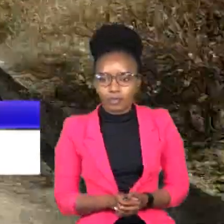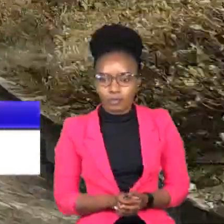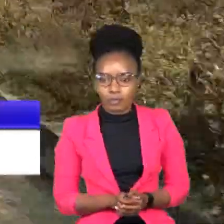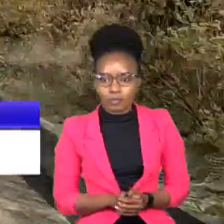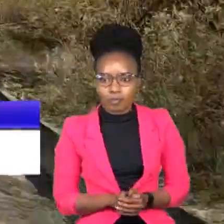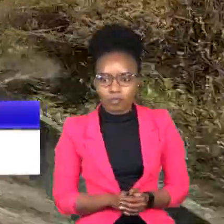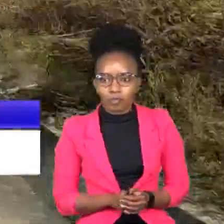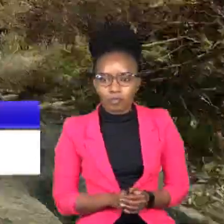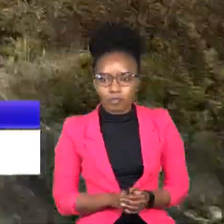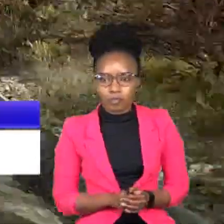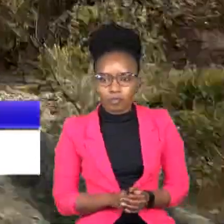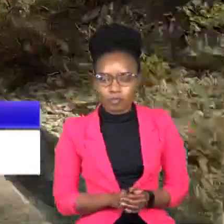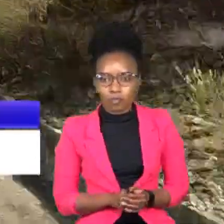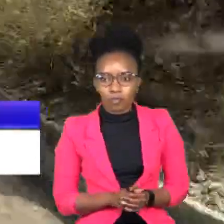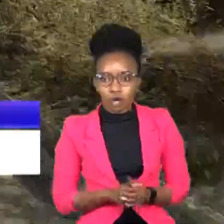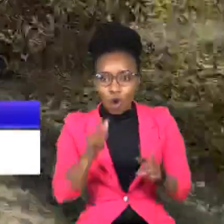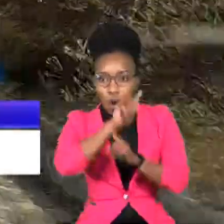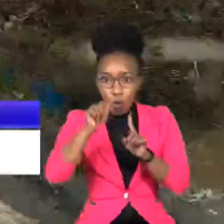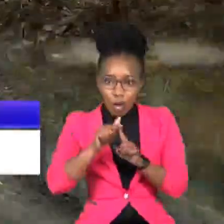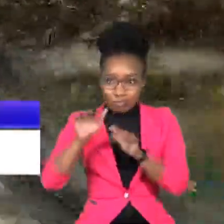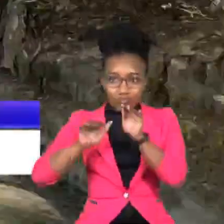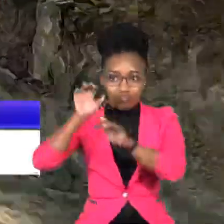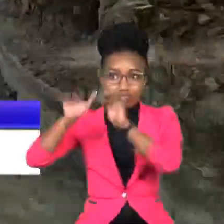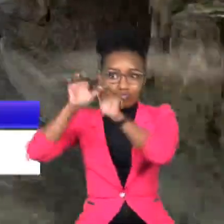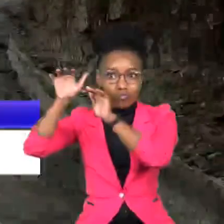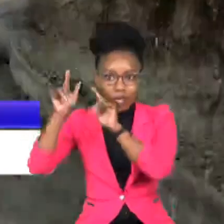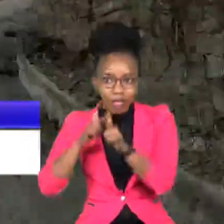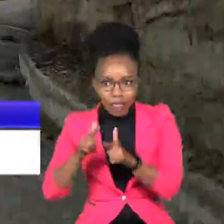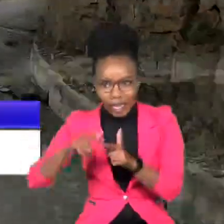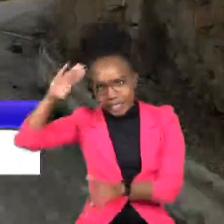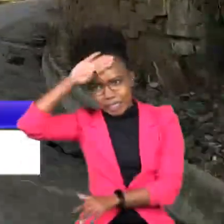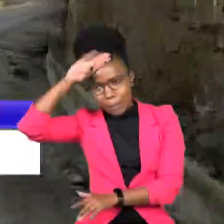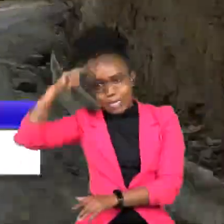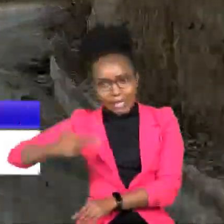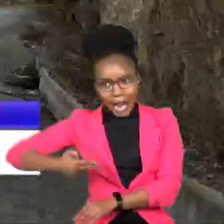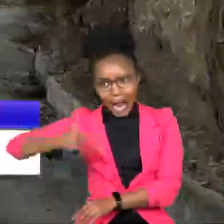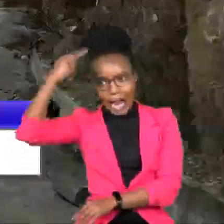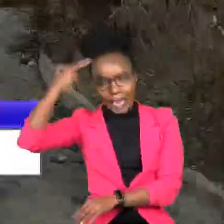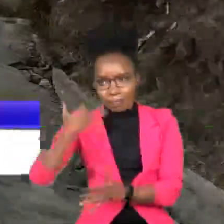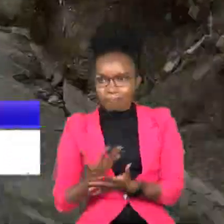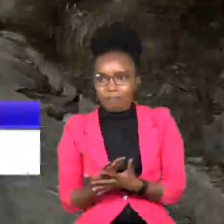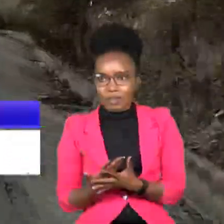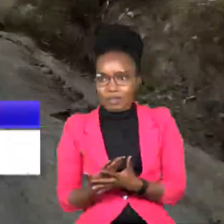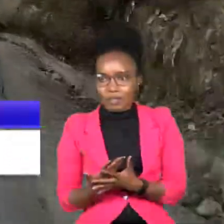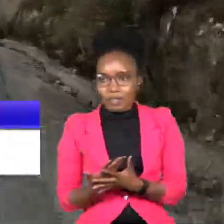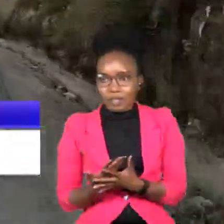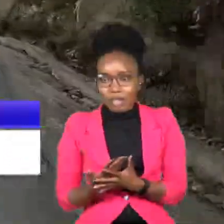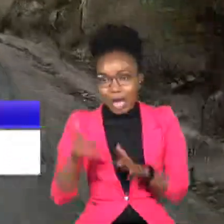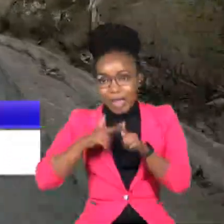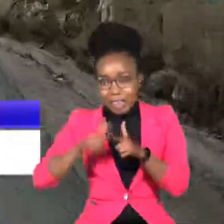As the adage goes, the higher you go, the cooler it becomes. From here on, the temperatures are back to what we're used